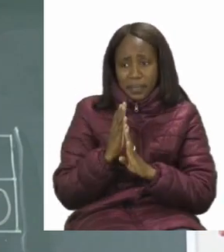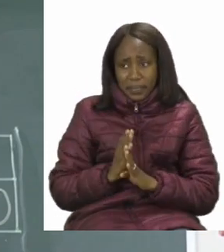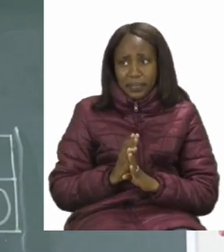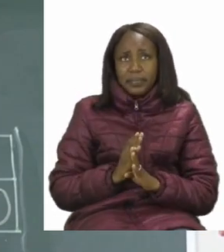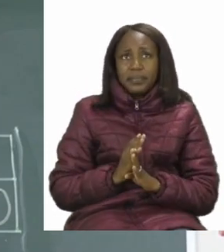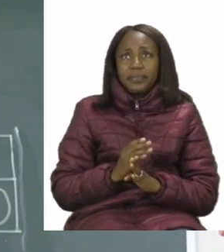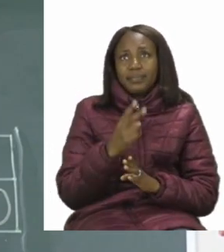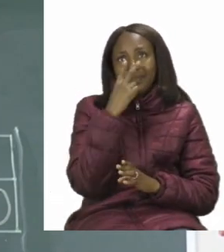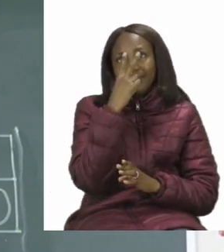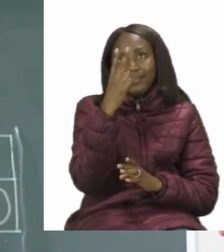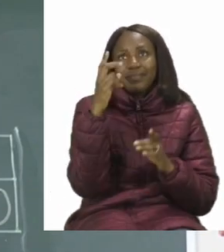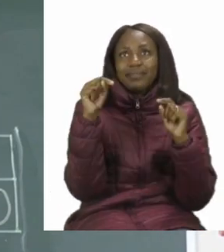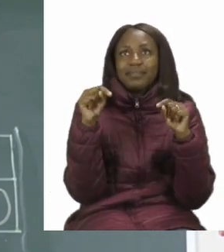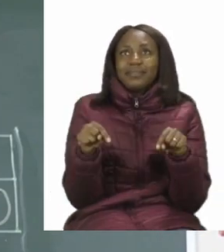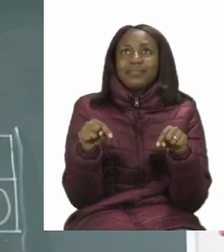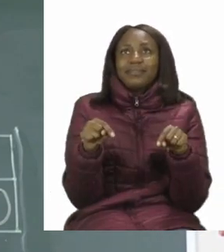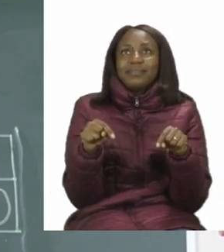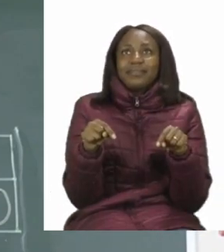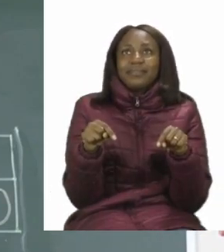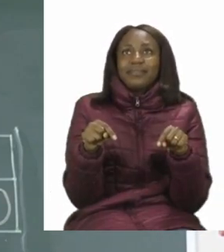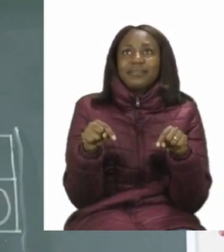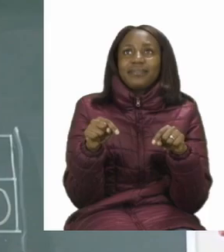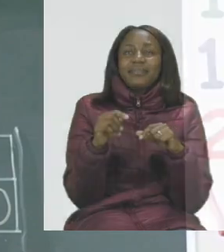see you soon after the advert break.